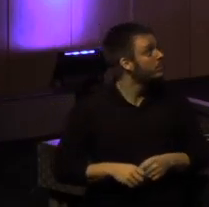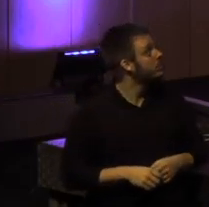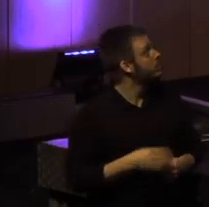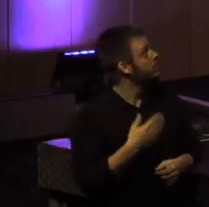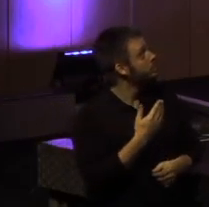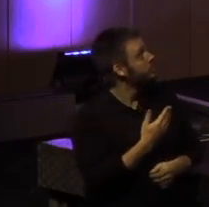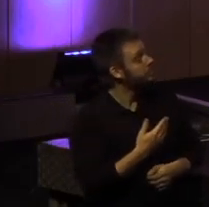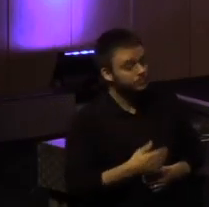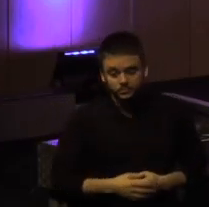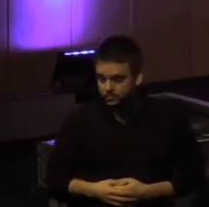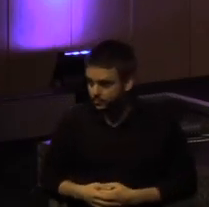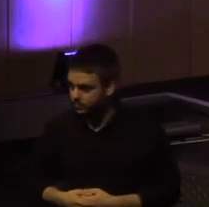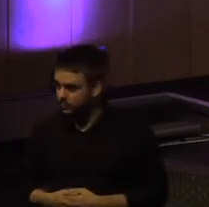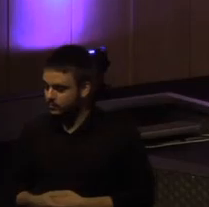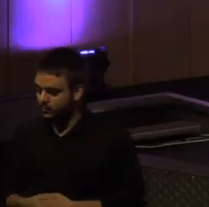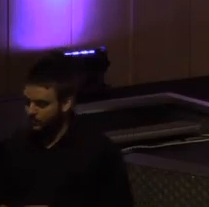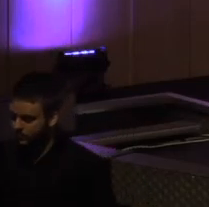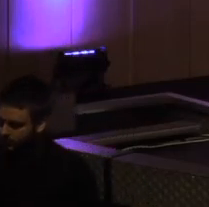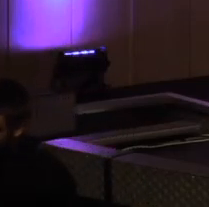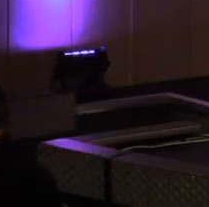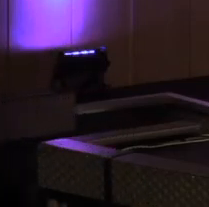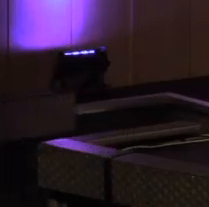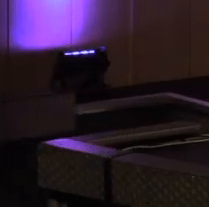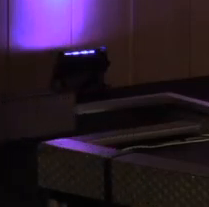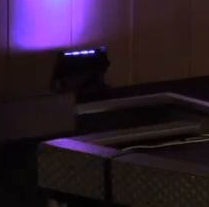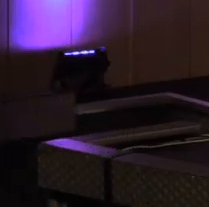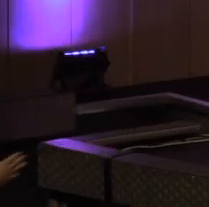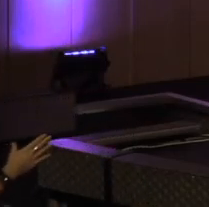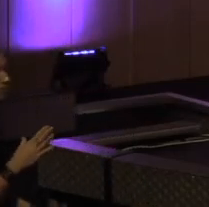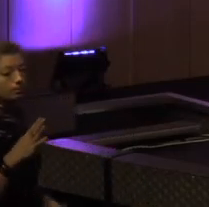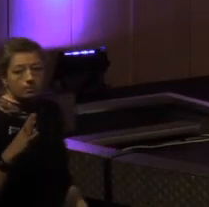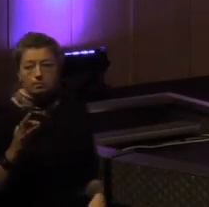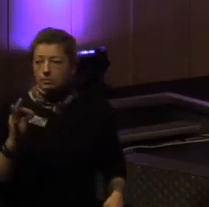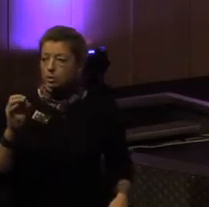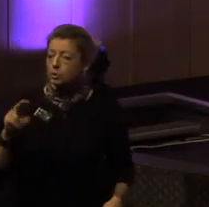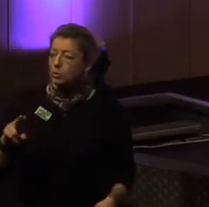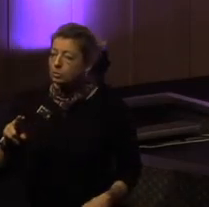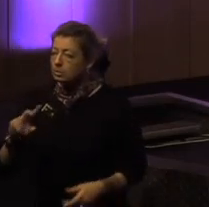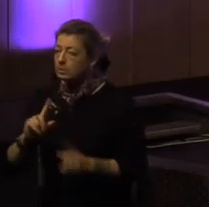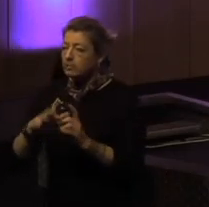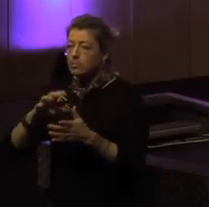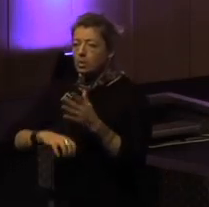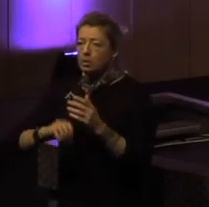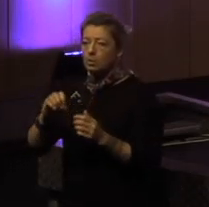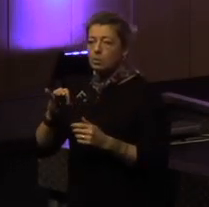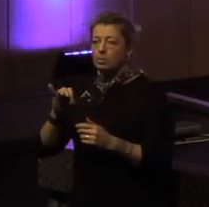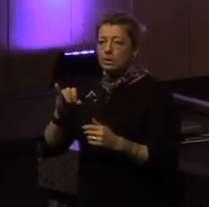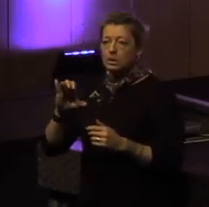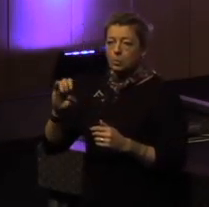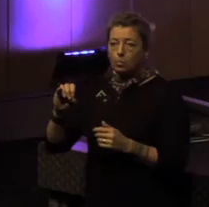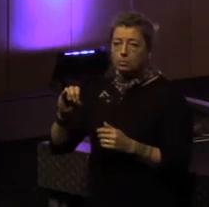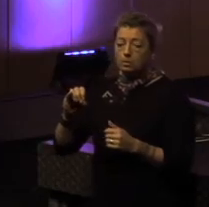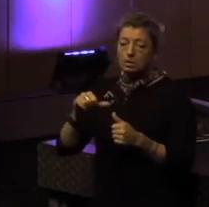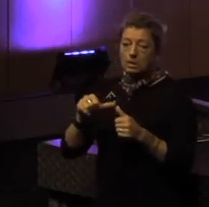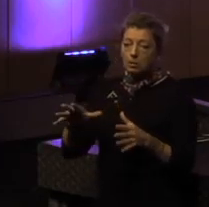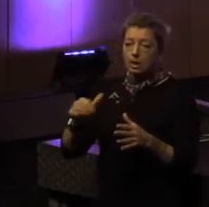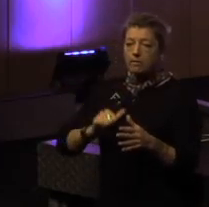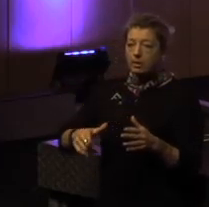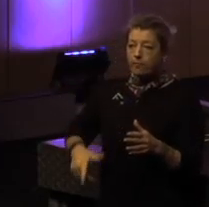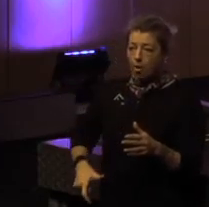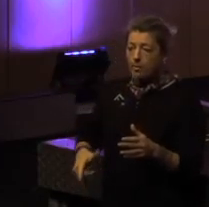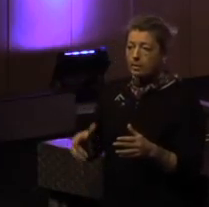The response to the community questions and subsequent outrage was terroristic at best.